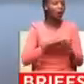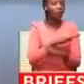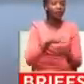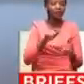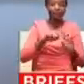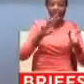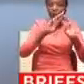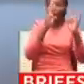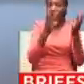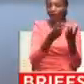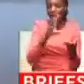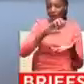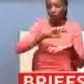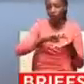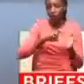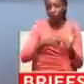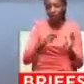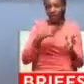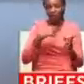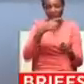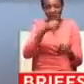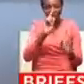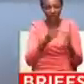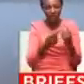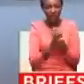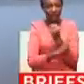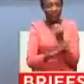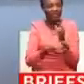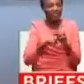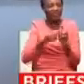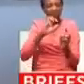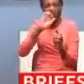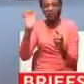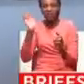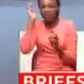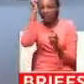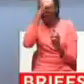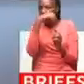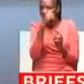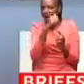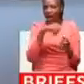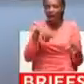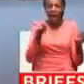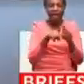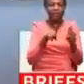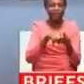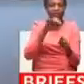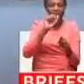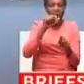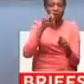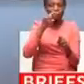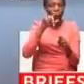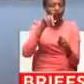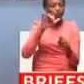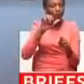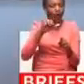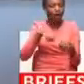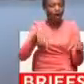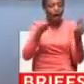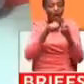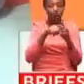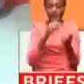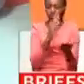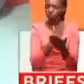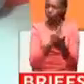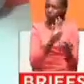So, you know, I've been across stages, across East Africa, across Europe and, mm-hmm. and the U.S. Yeah.